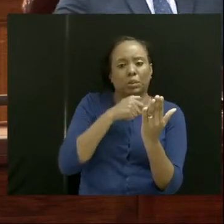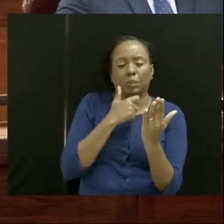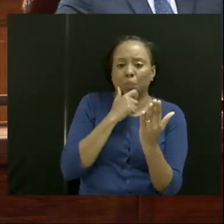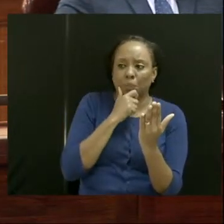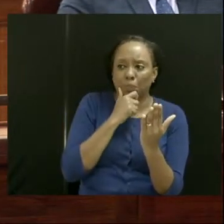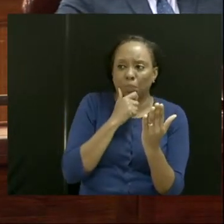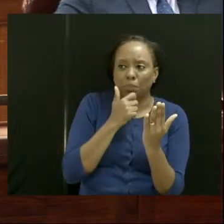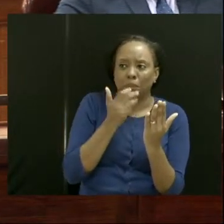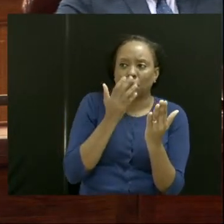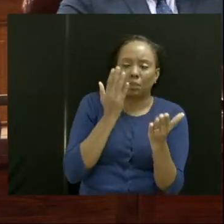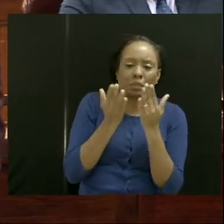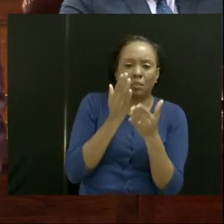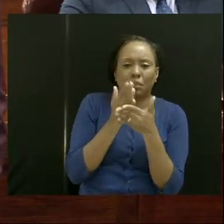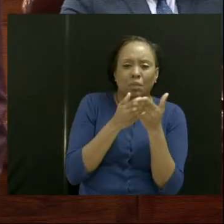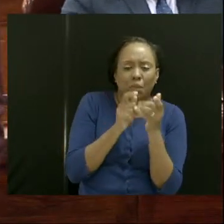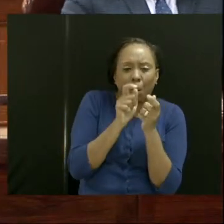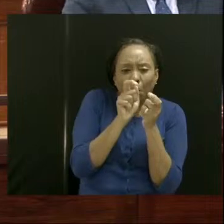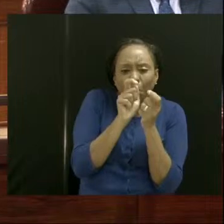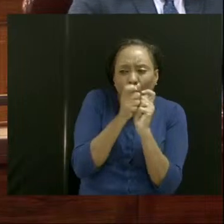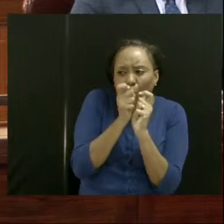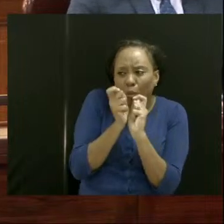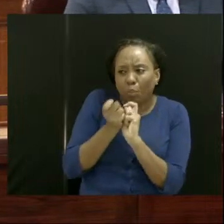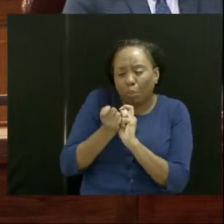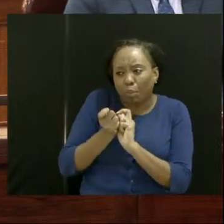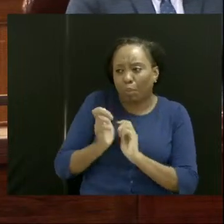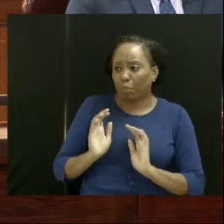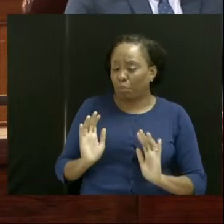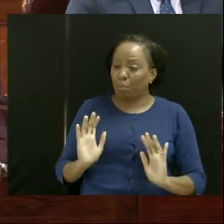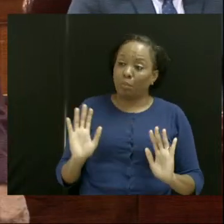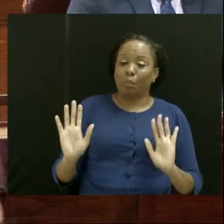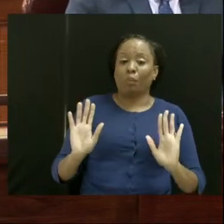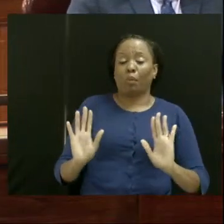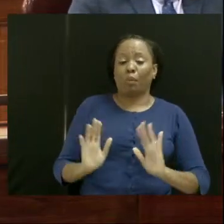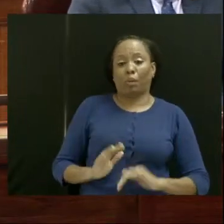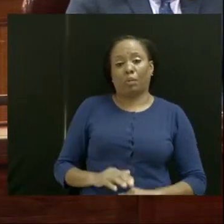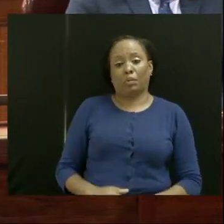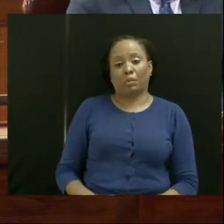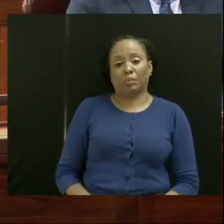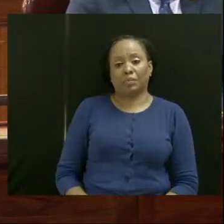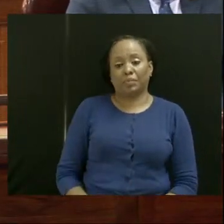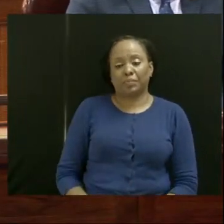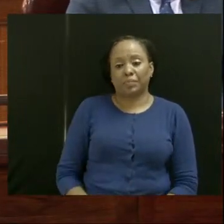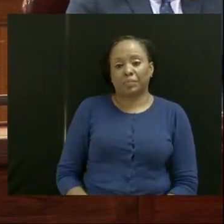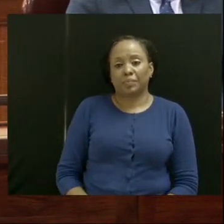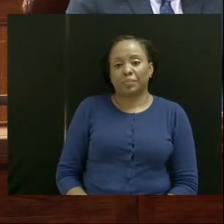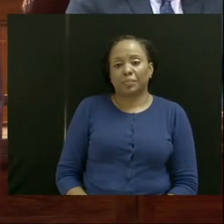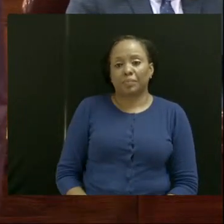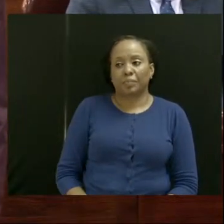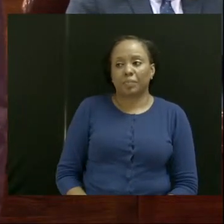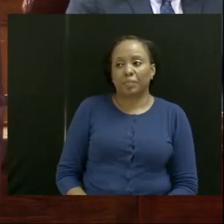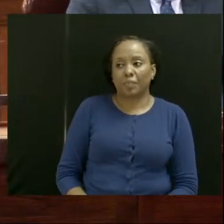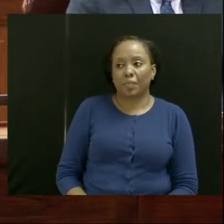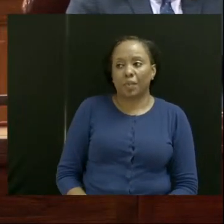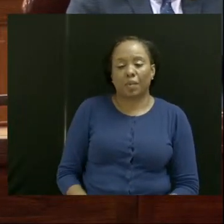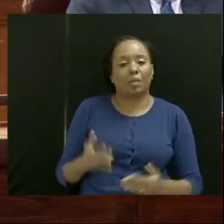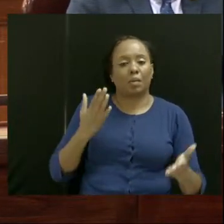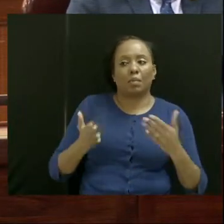have been some slight amendments to these figures, and I'm sure even hereafter we may still